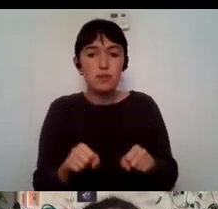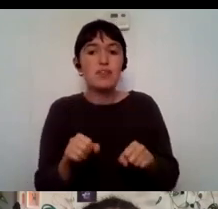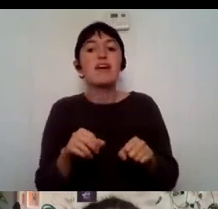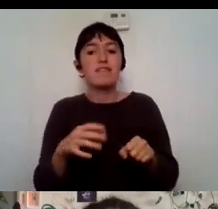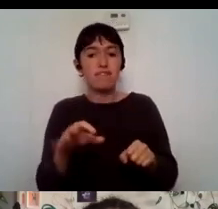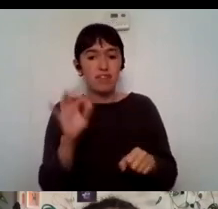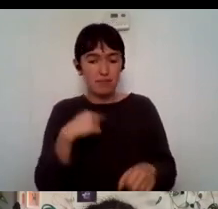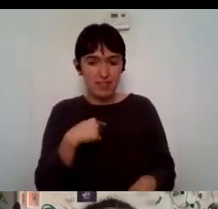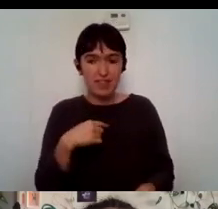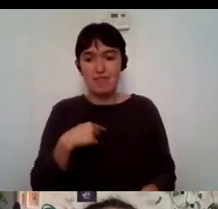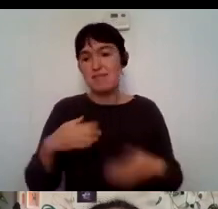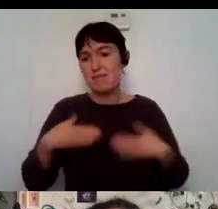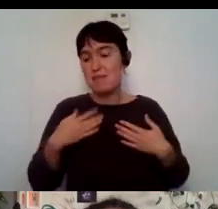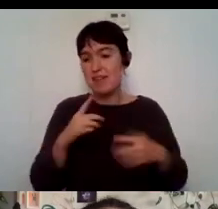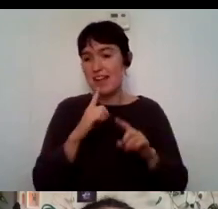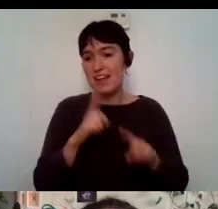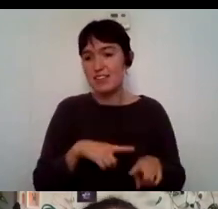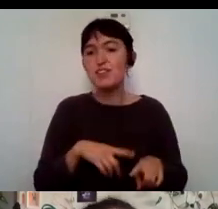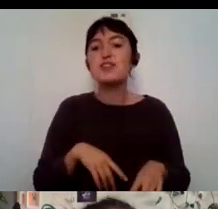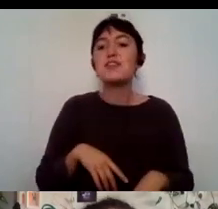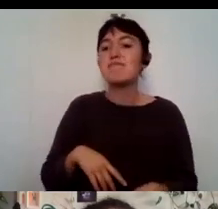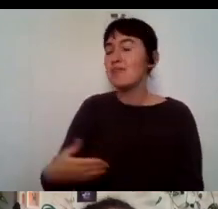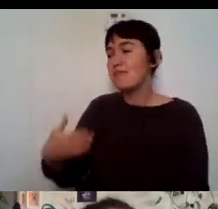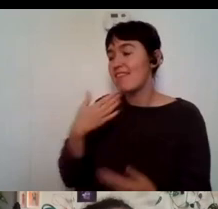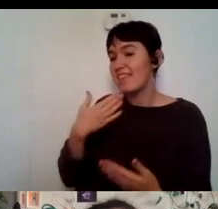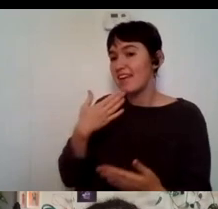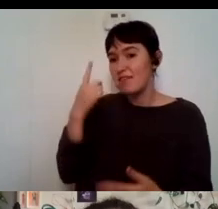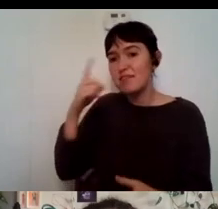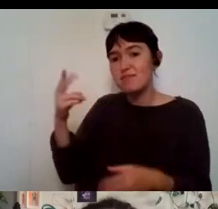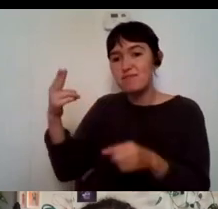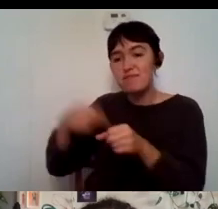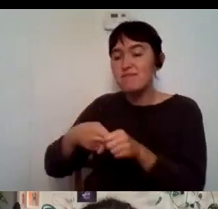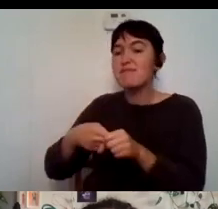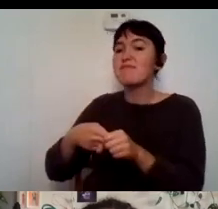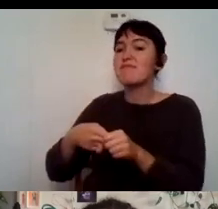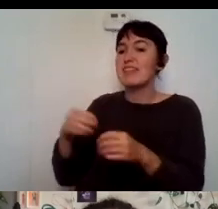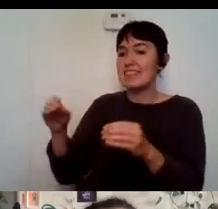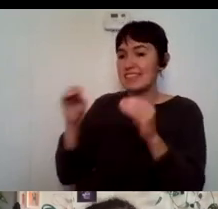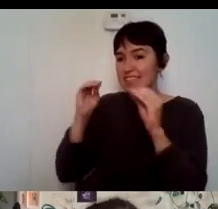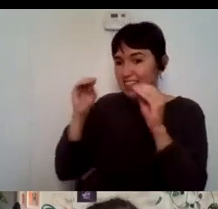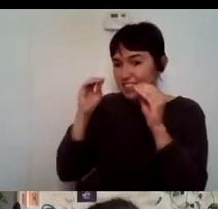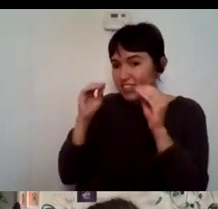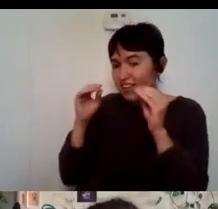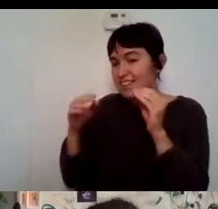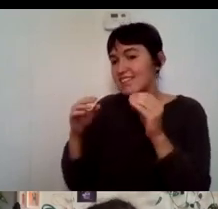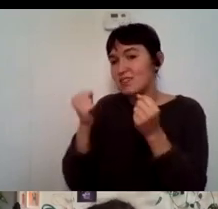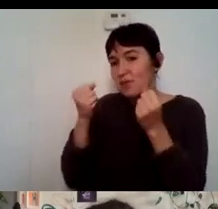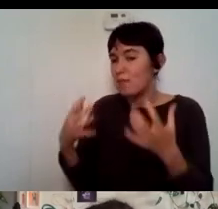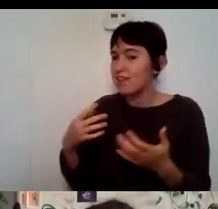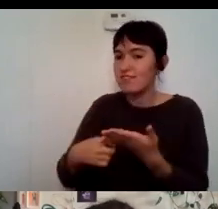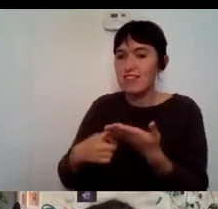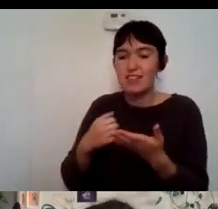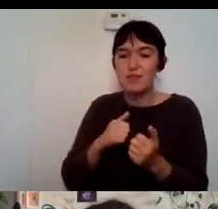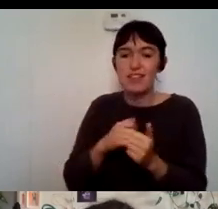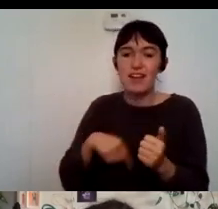answer them for you. Awesome. Well, thank you so much for taking the time to teach us all so much today and then talk with us. This was really, really interesting.